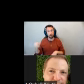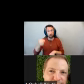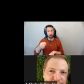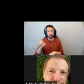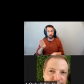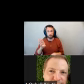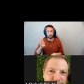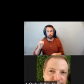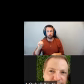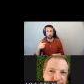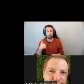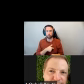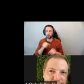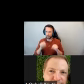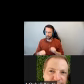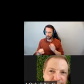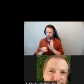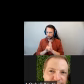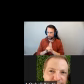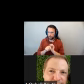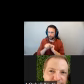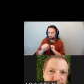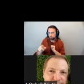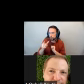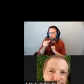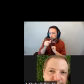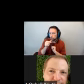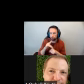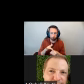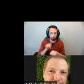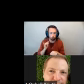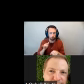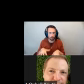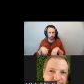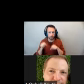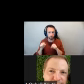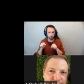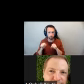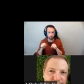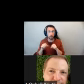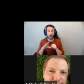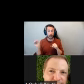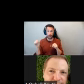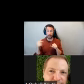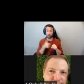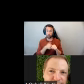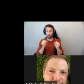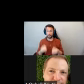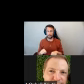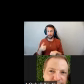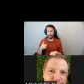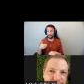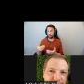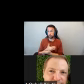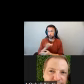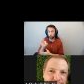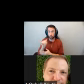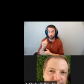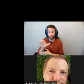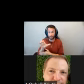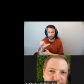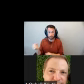identify those early adopters. We can actually get new faculty into working with technical partners